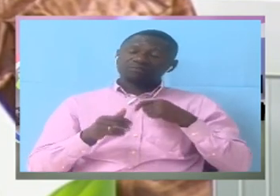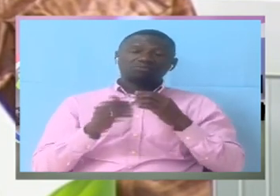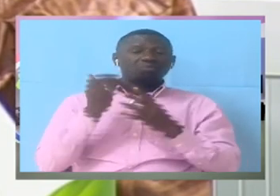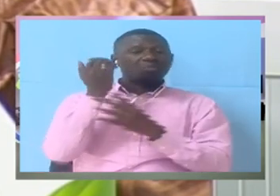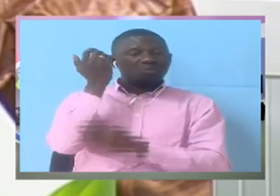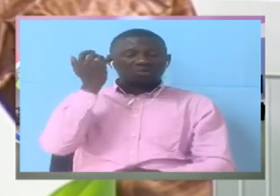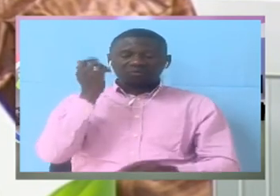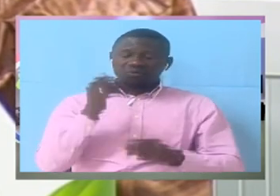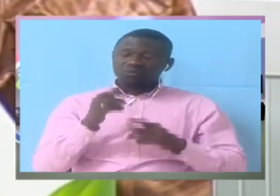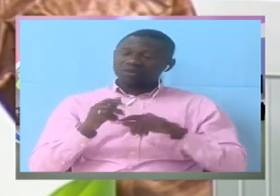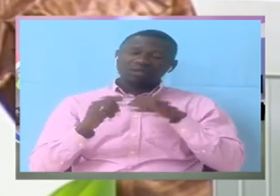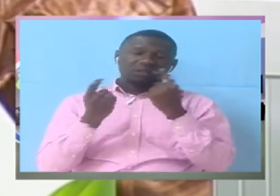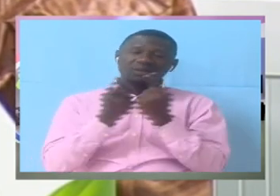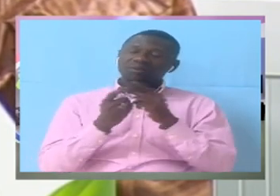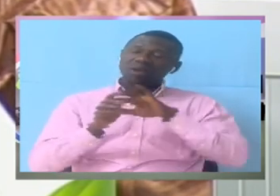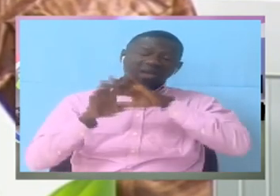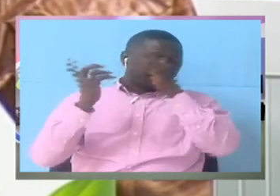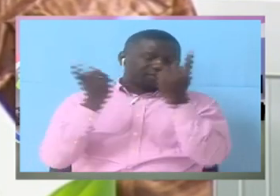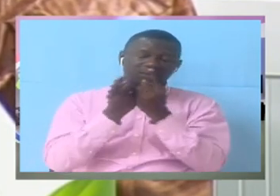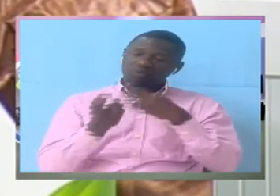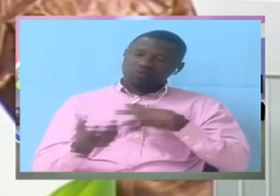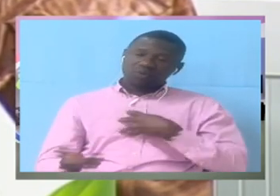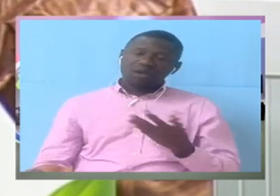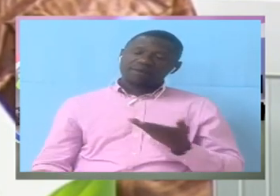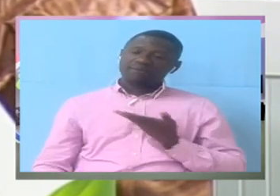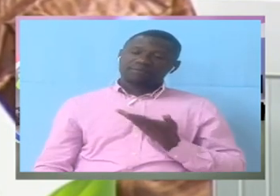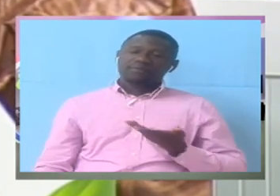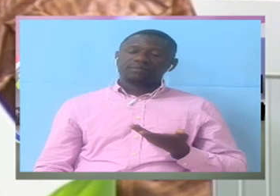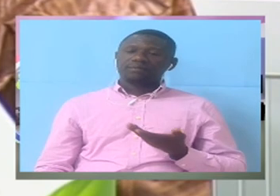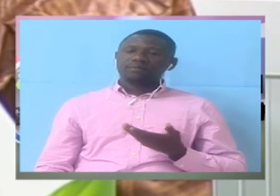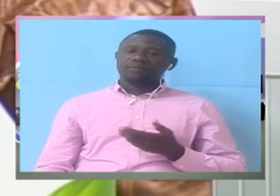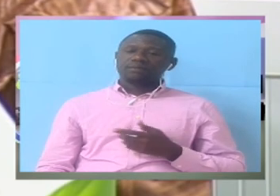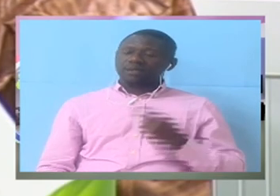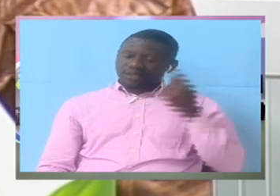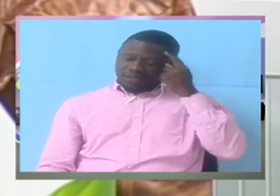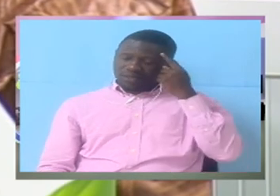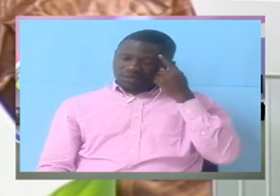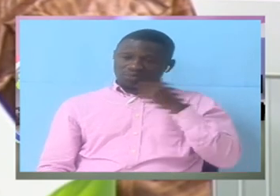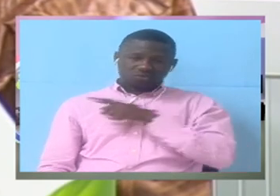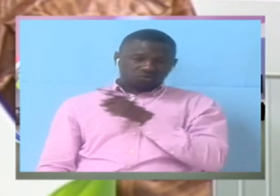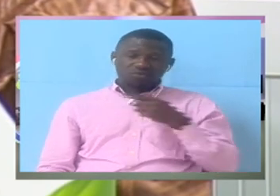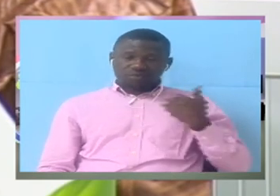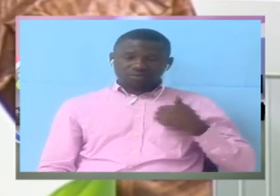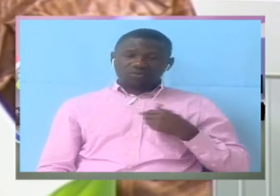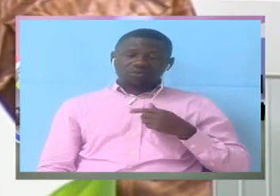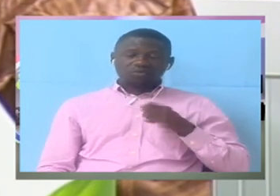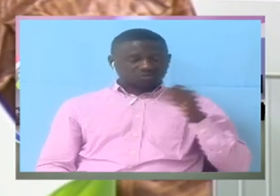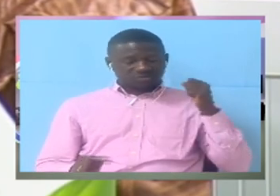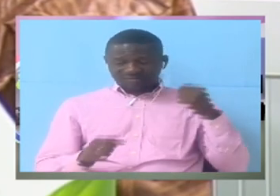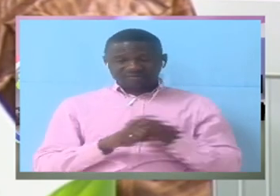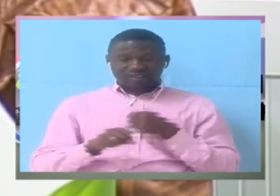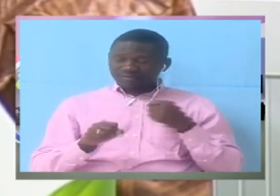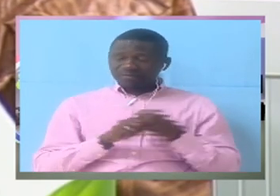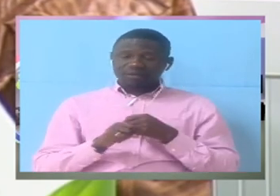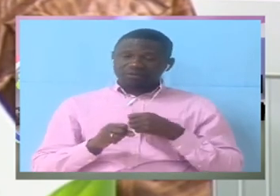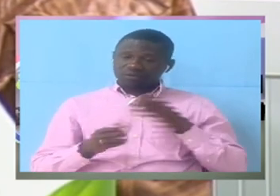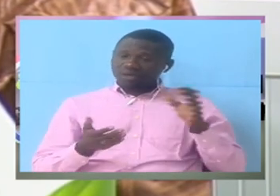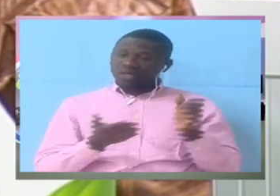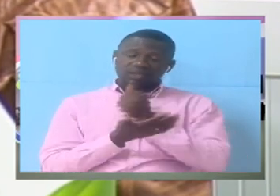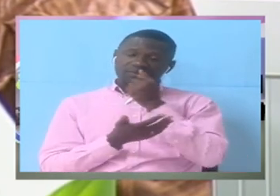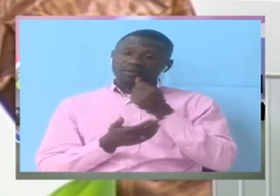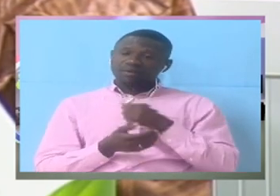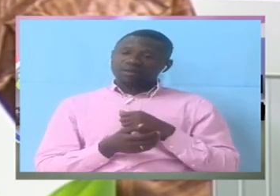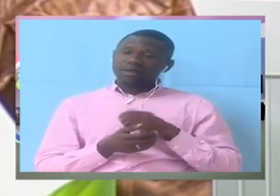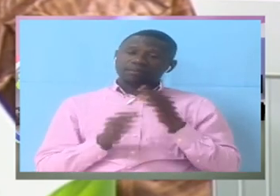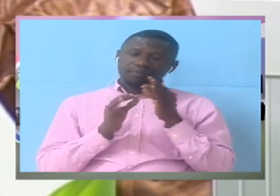fact we have everything that we need. I think those people ought to fight to achieve their peace.